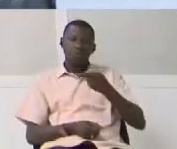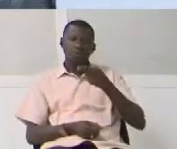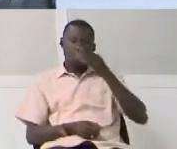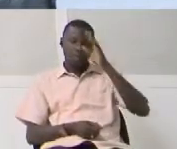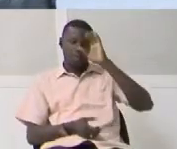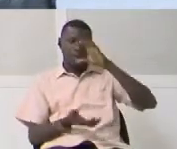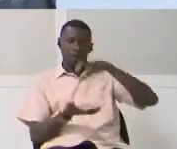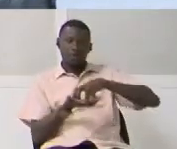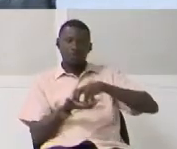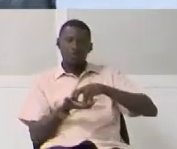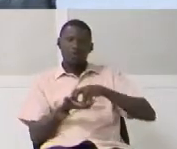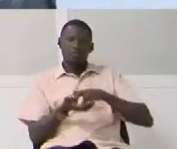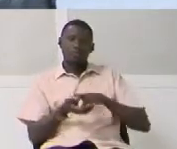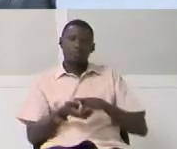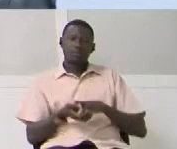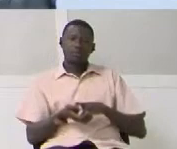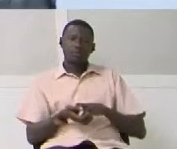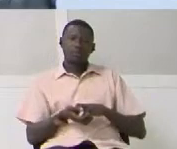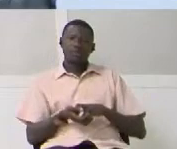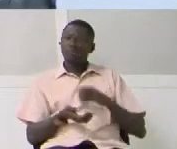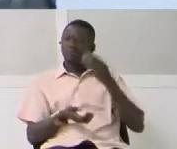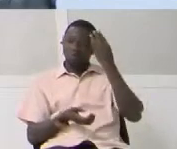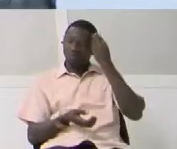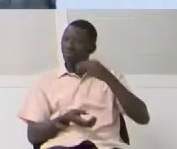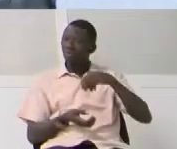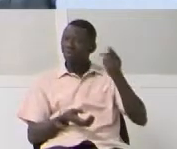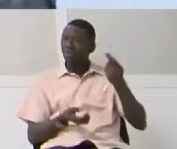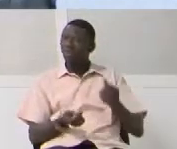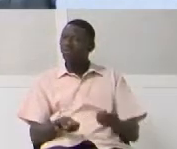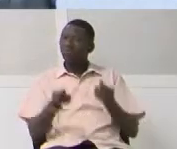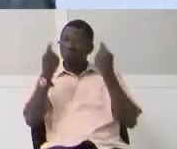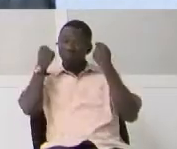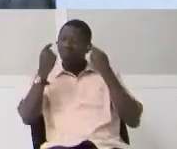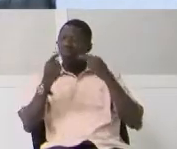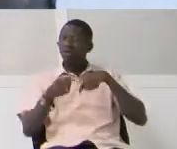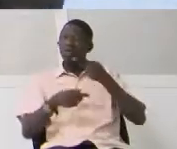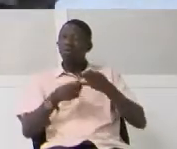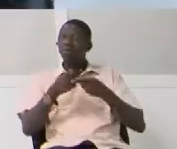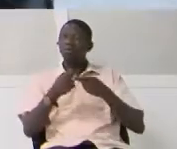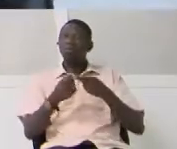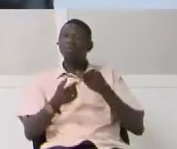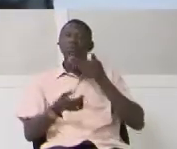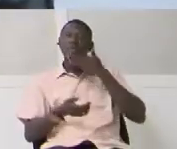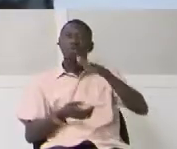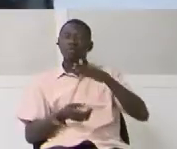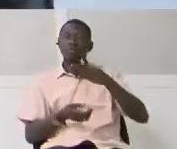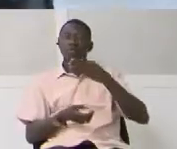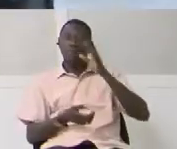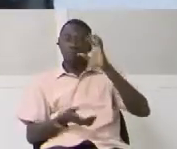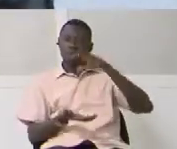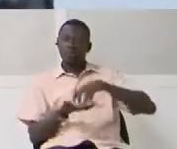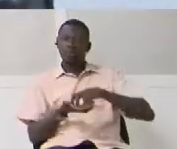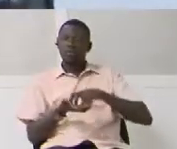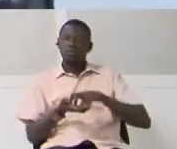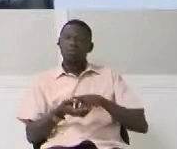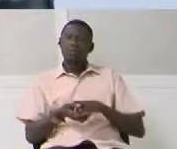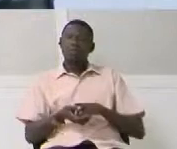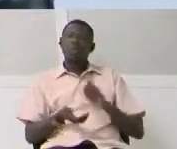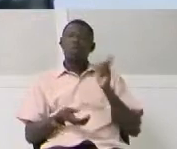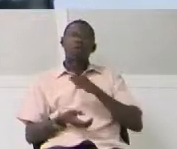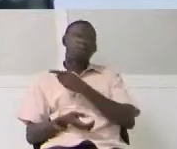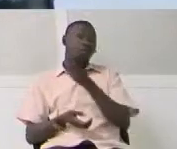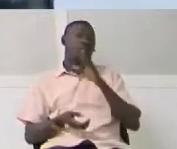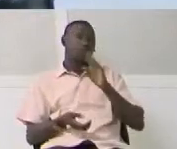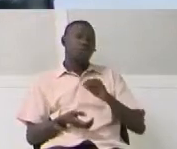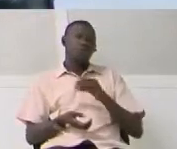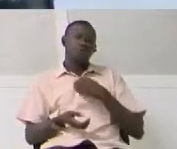Banjul, they are not averting their minds to them. So what they do